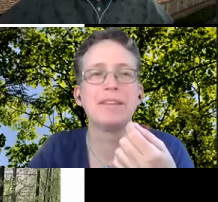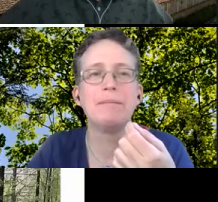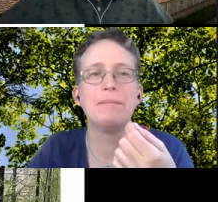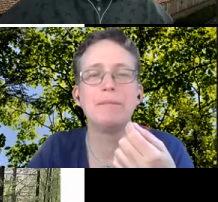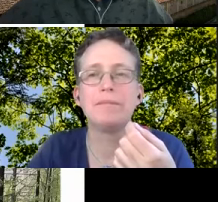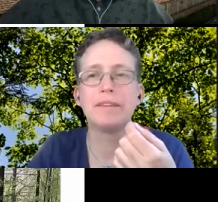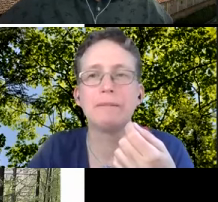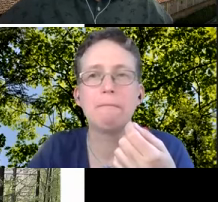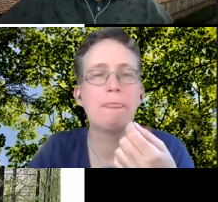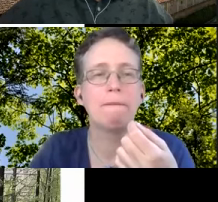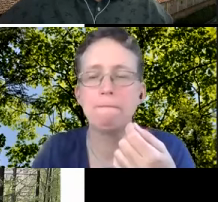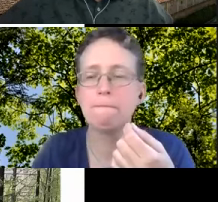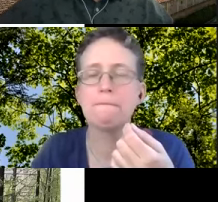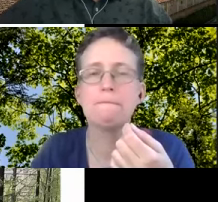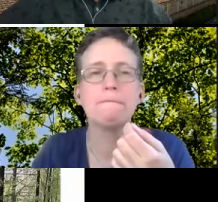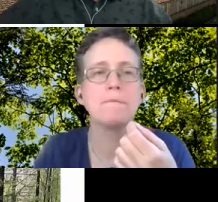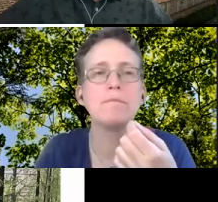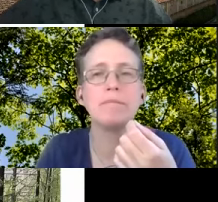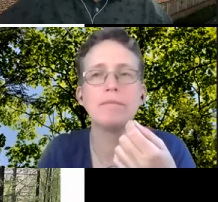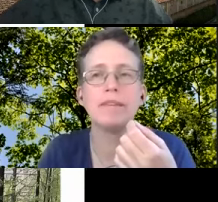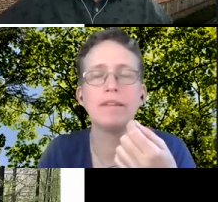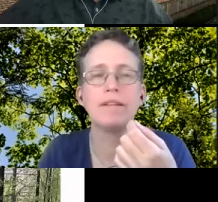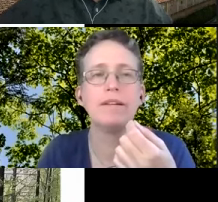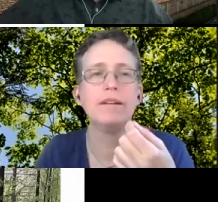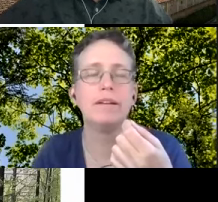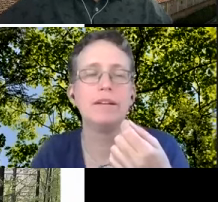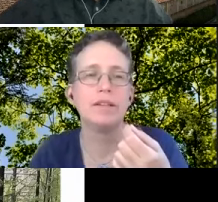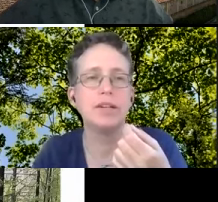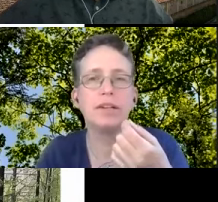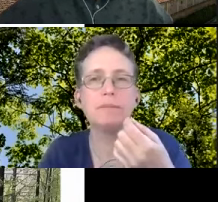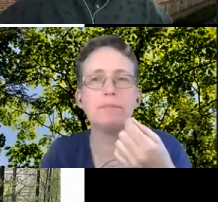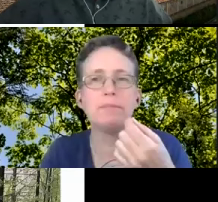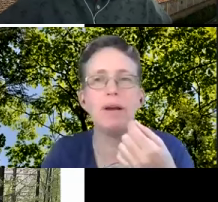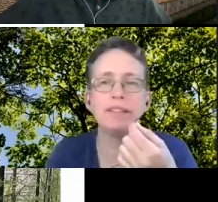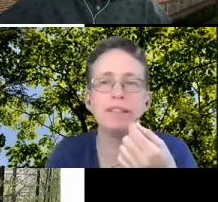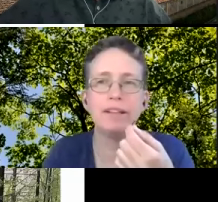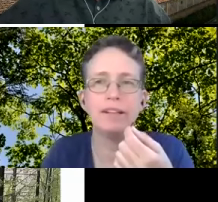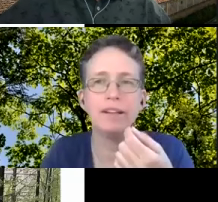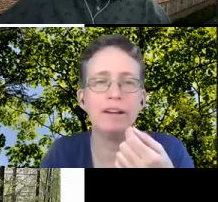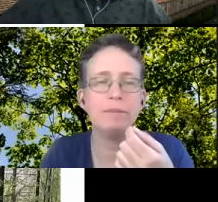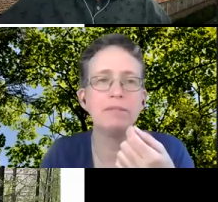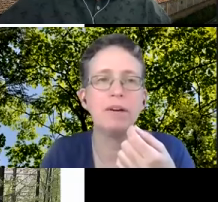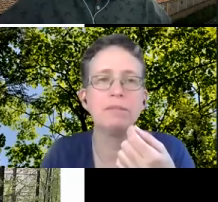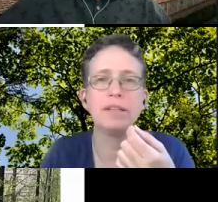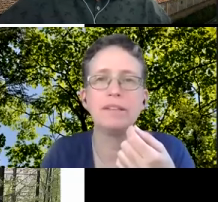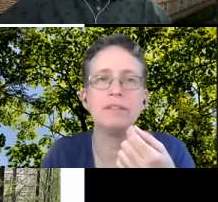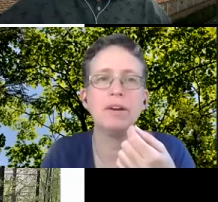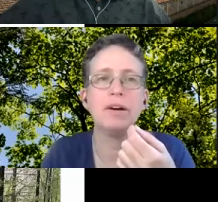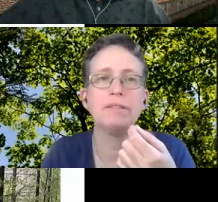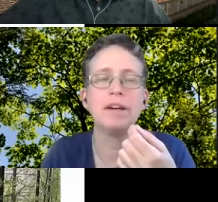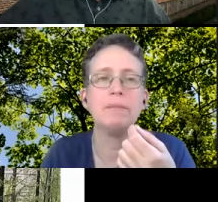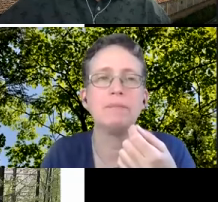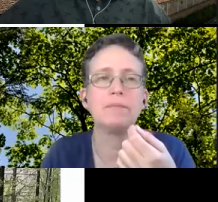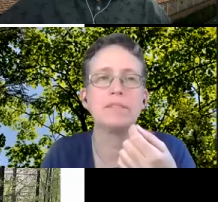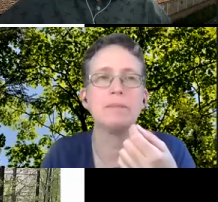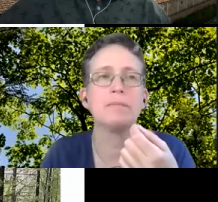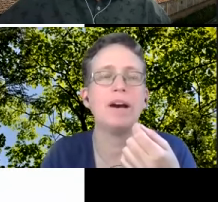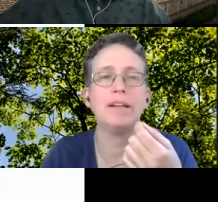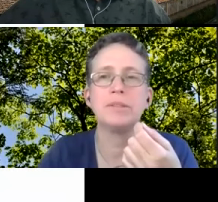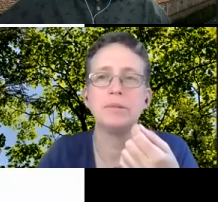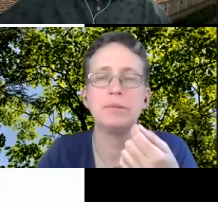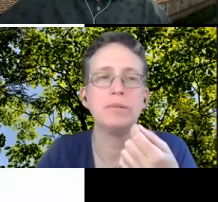Did you have any other examples of evolutionary change to share? Sure. The project that I've been involved with involved